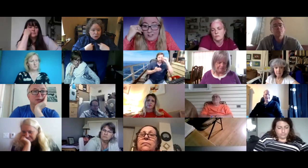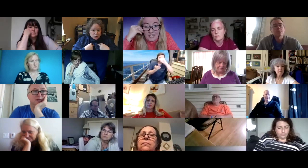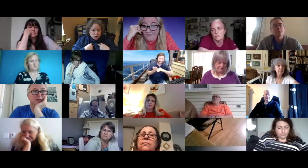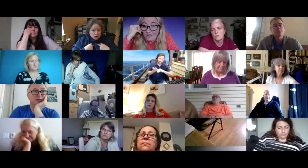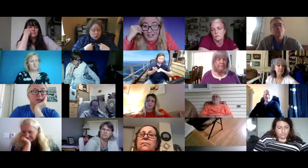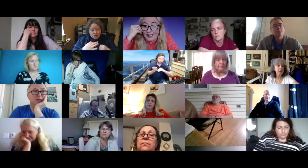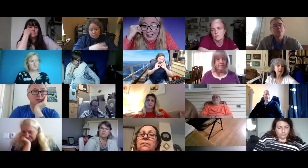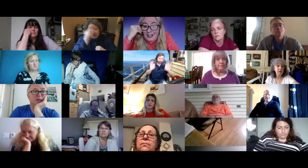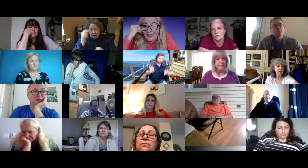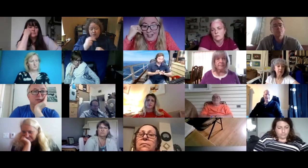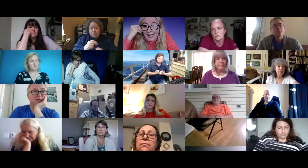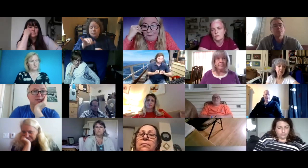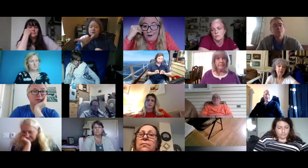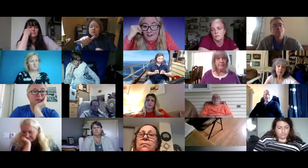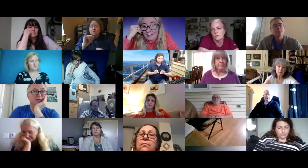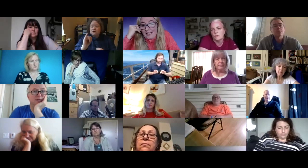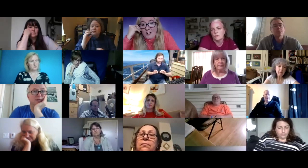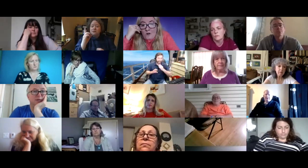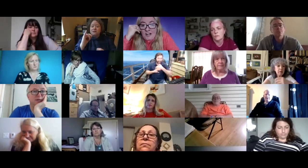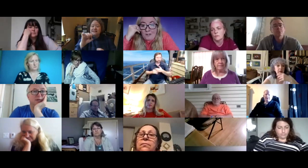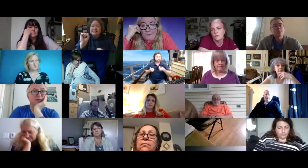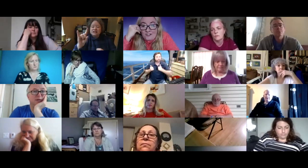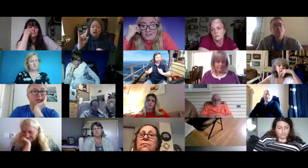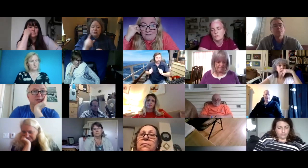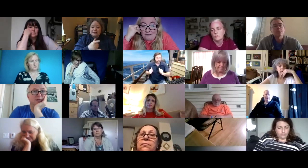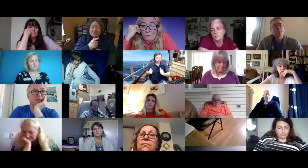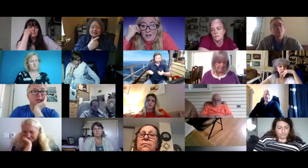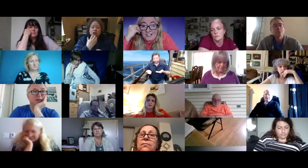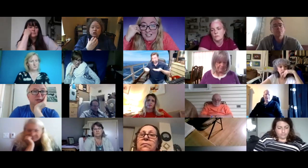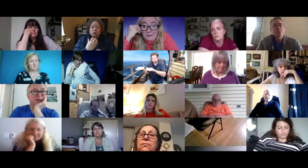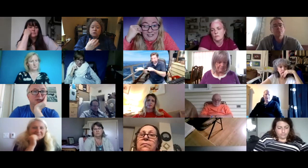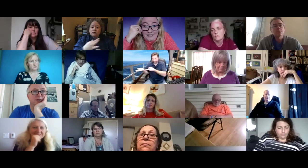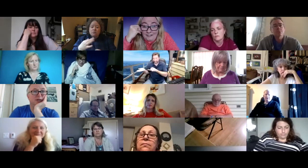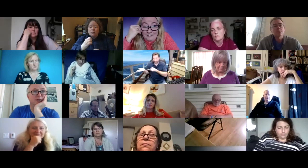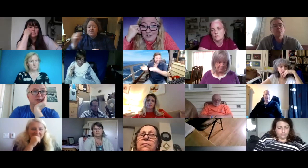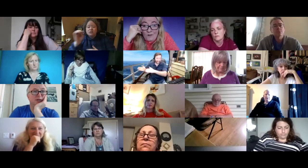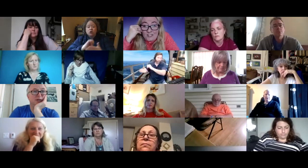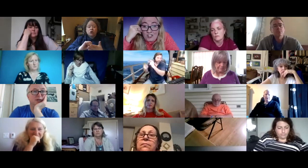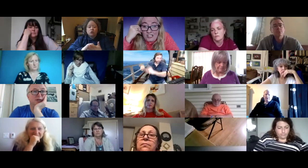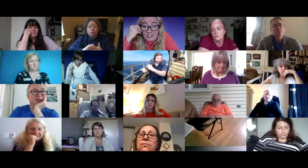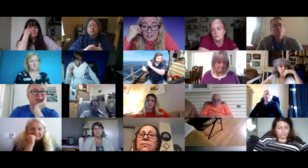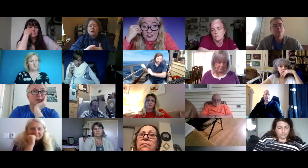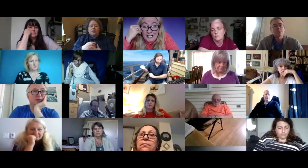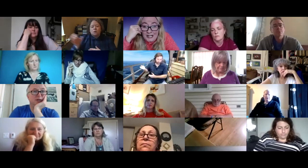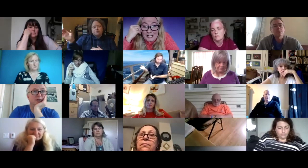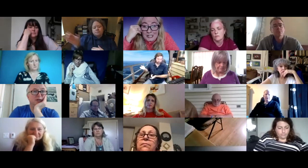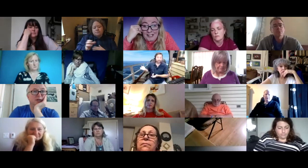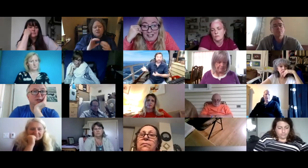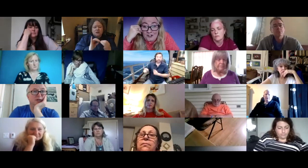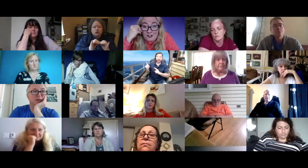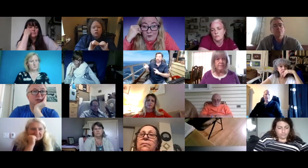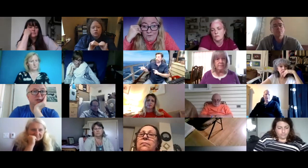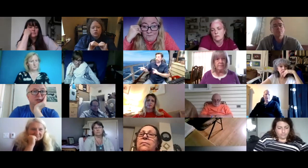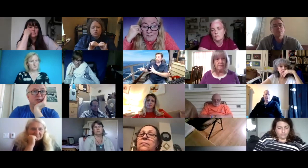But if the person, if the person was speaking, if it was a Yiddish